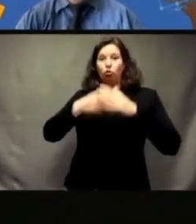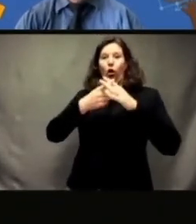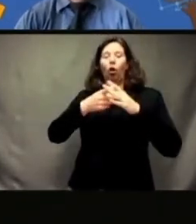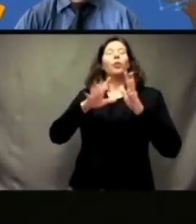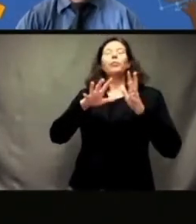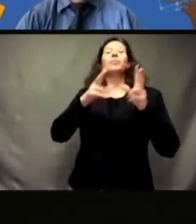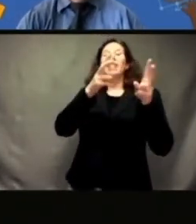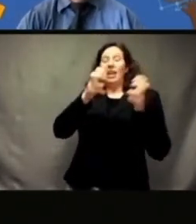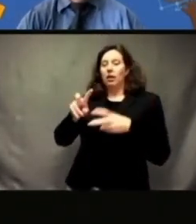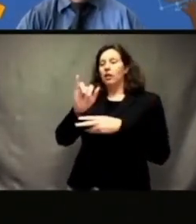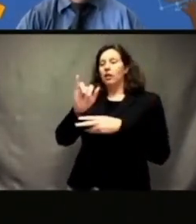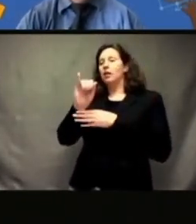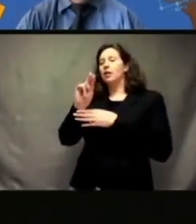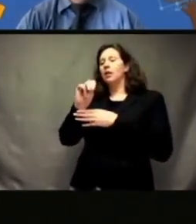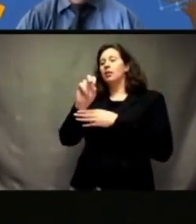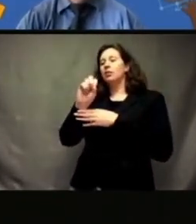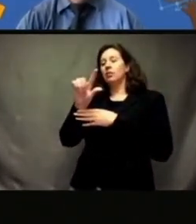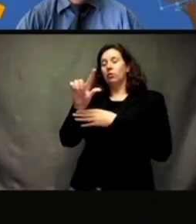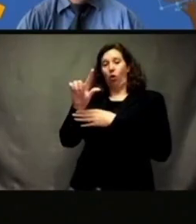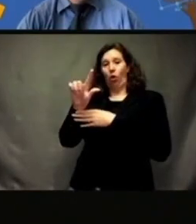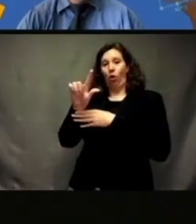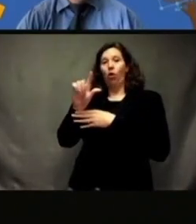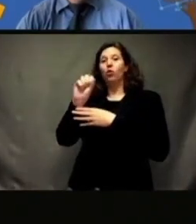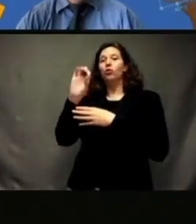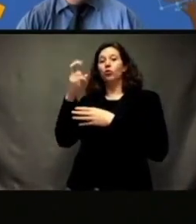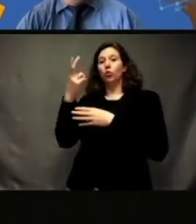then you have to download the